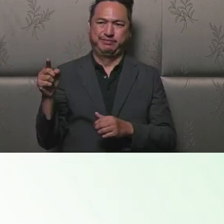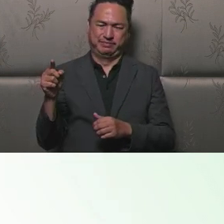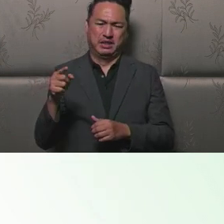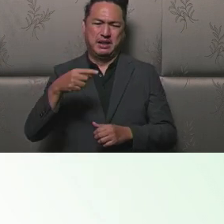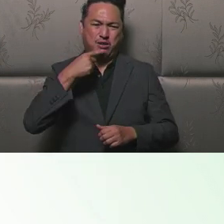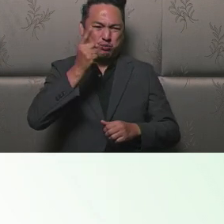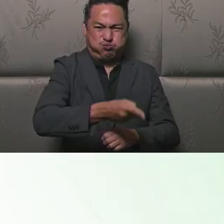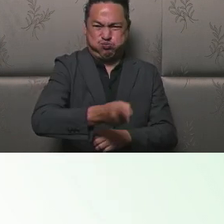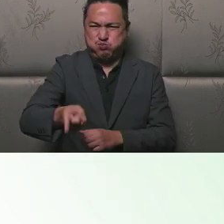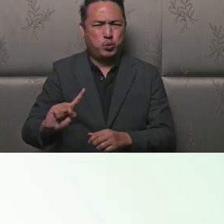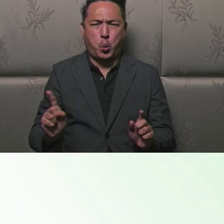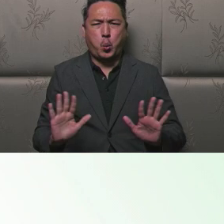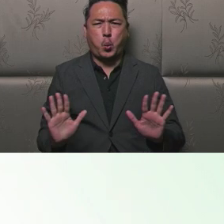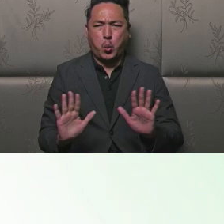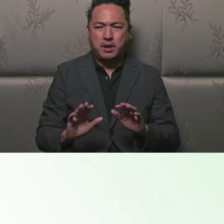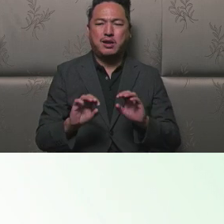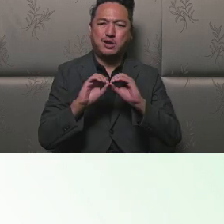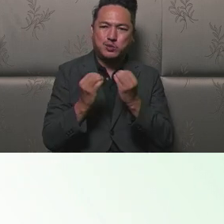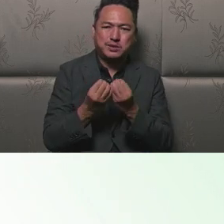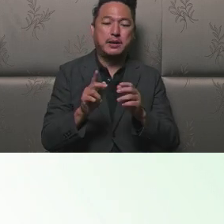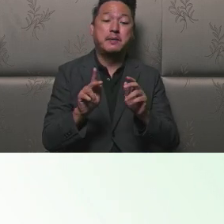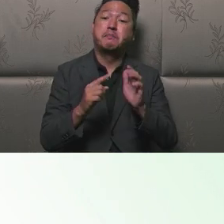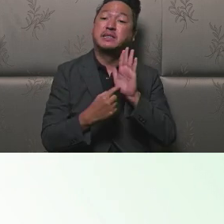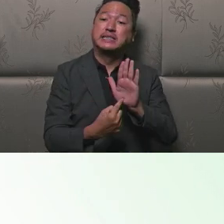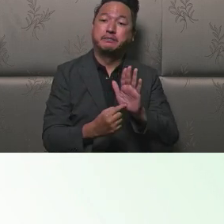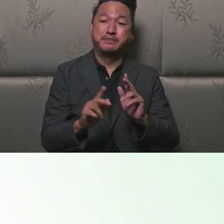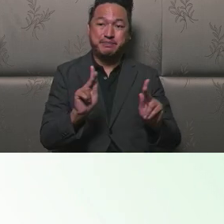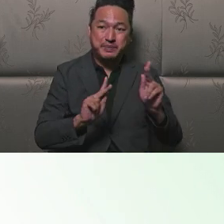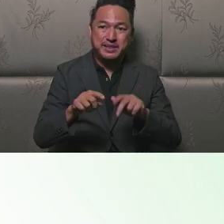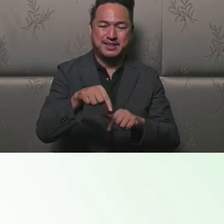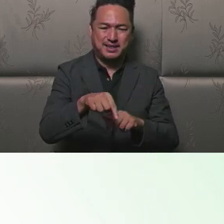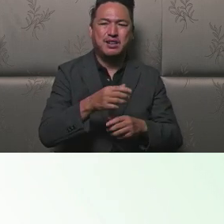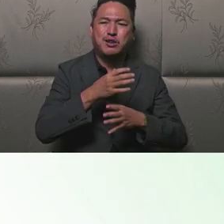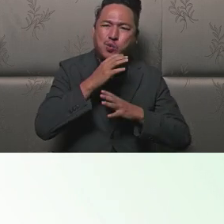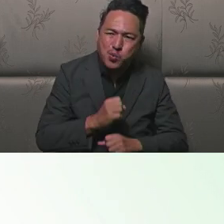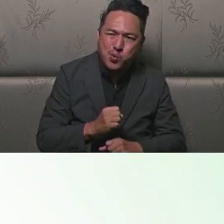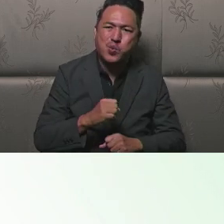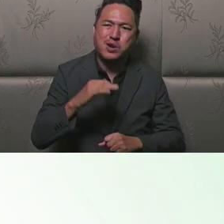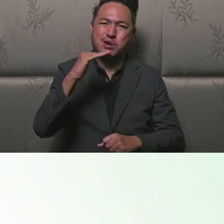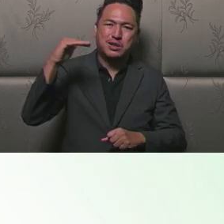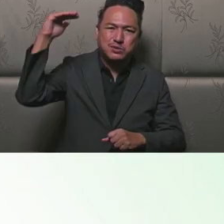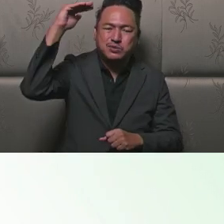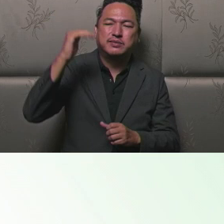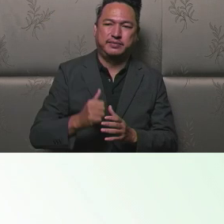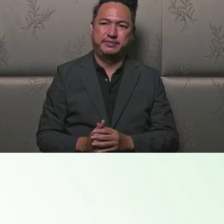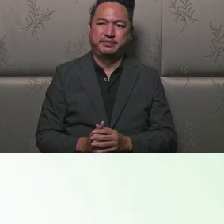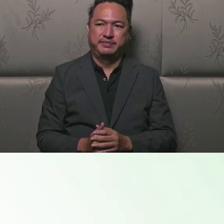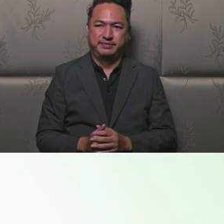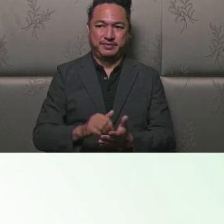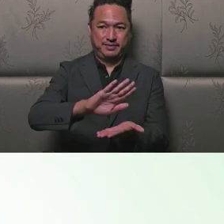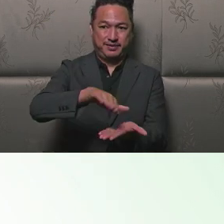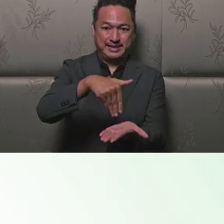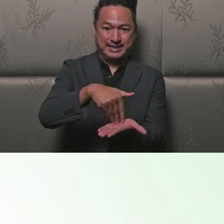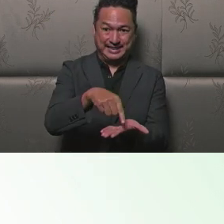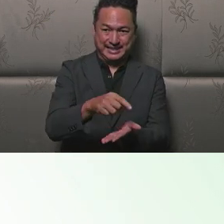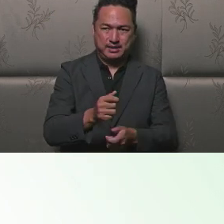support the decentralization of policies in the department. Second is to continue to capacitate the